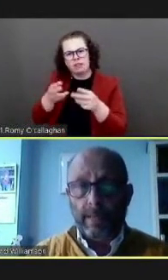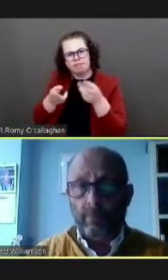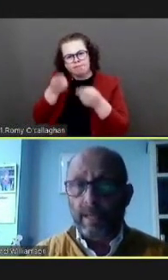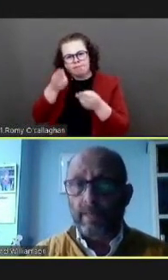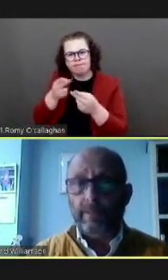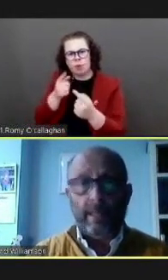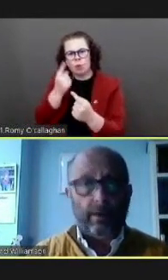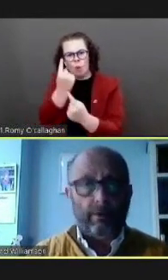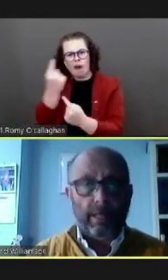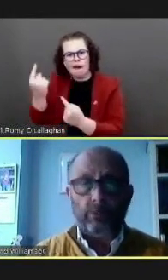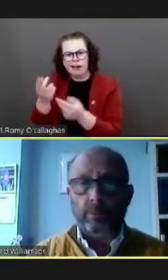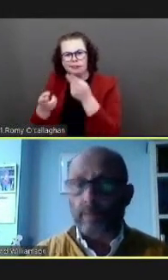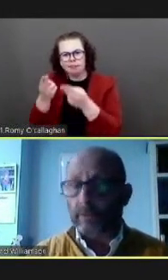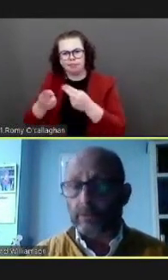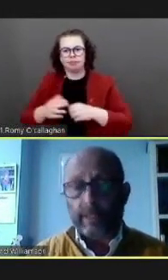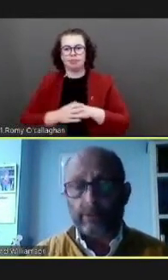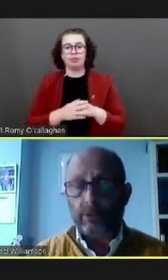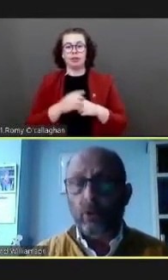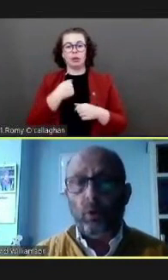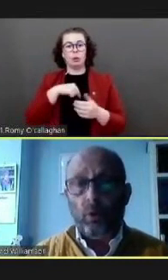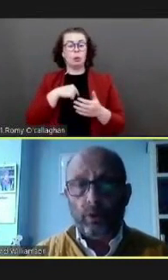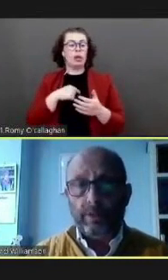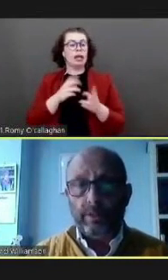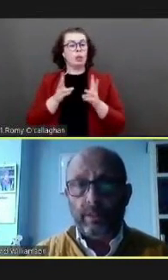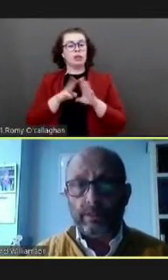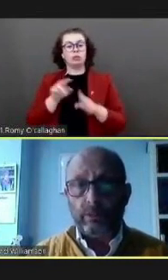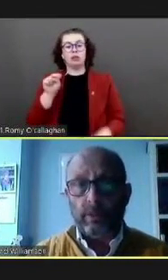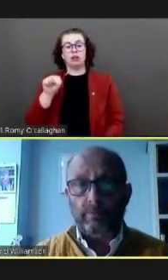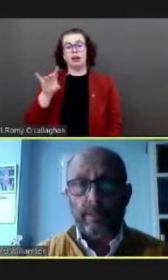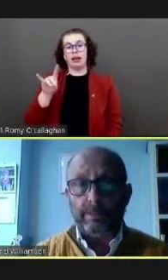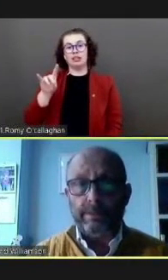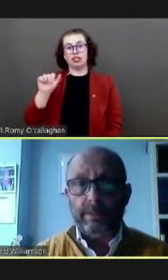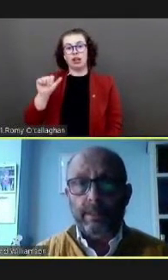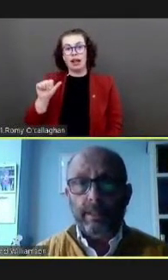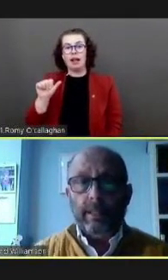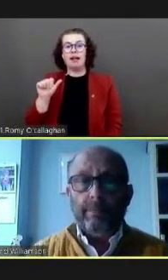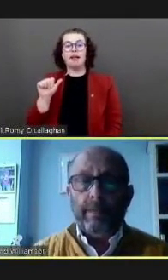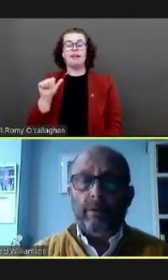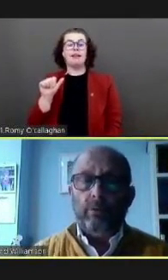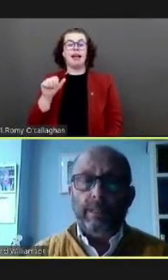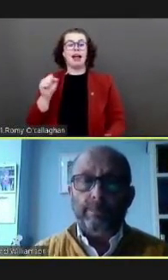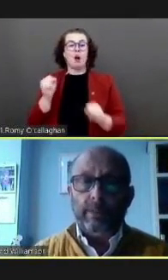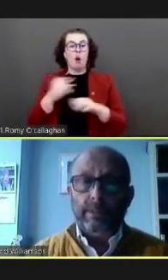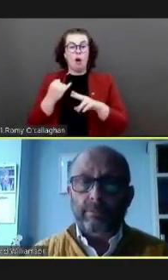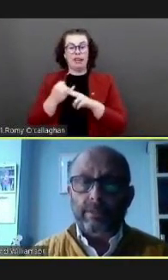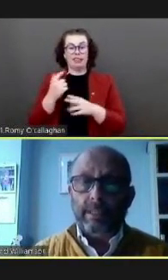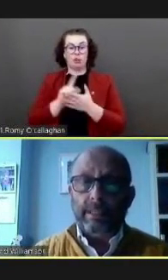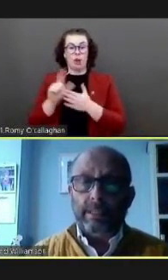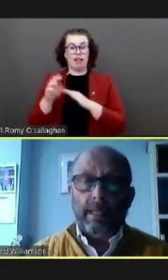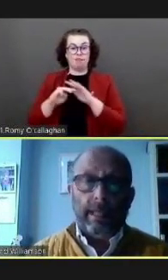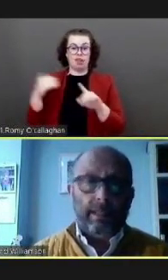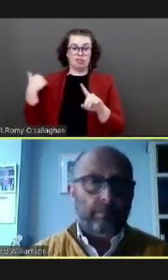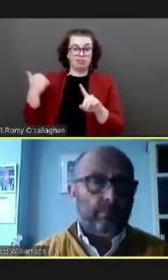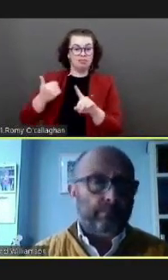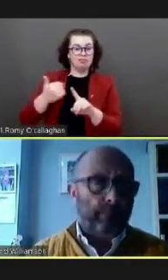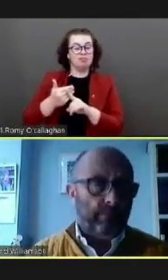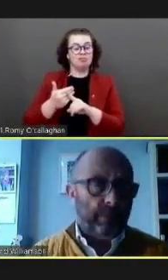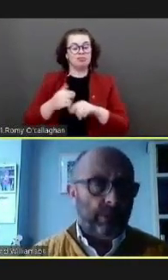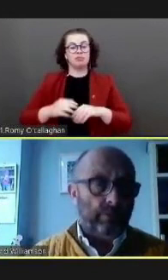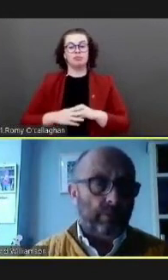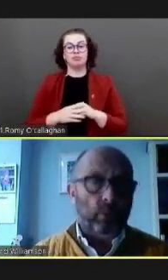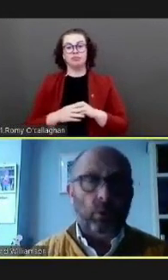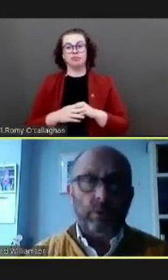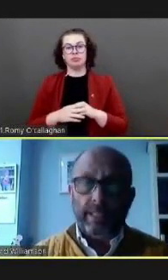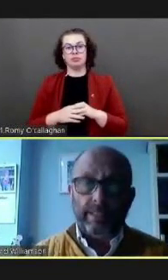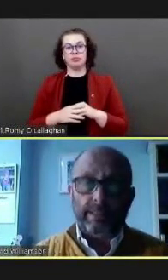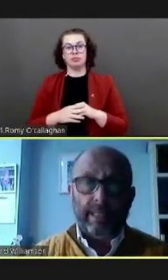sessions with Hebway, with the NRH, with Michael's House, all in the last 12 months. That responsivity in the